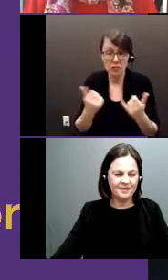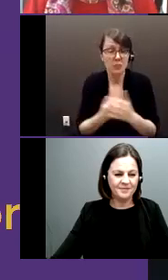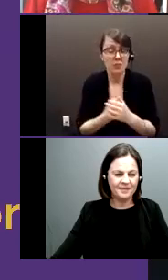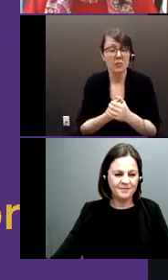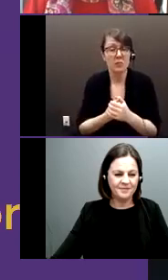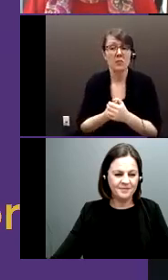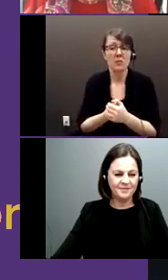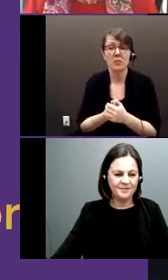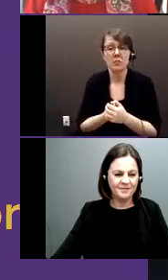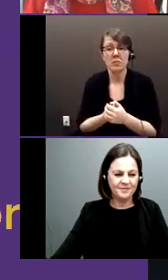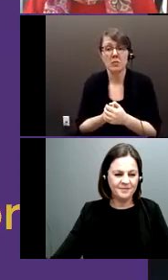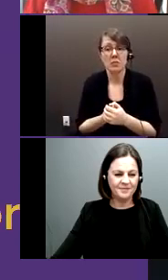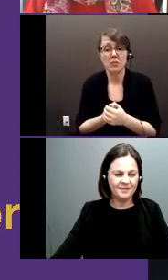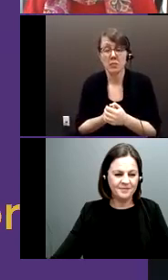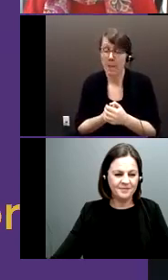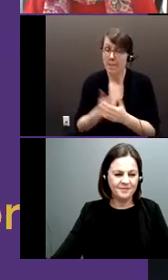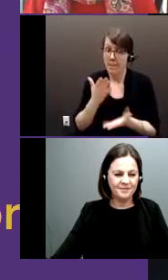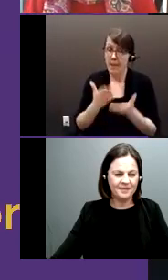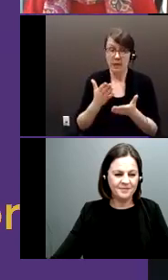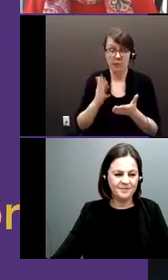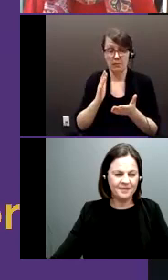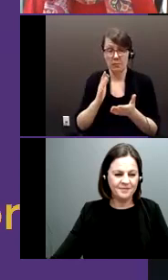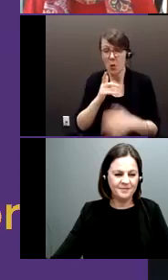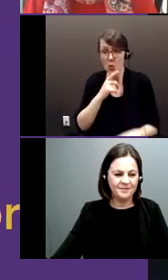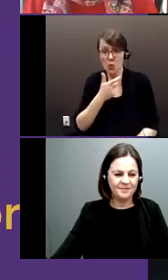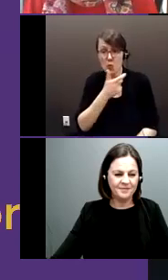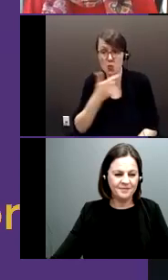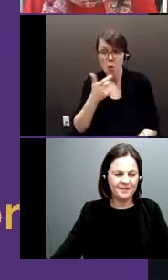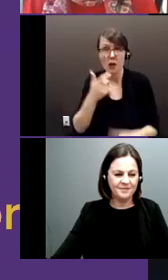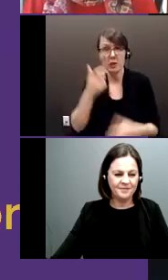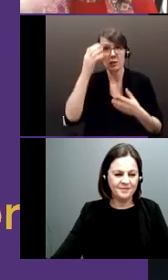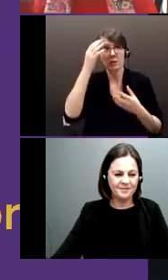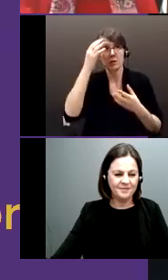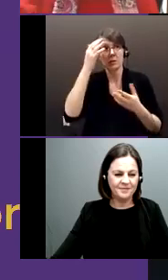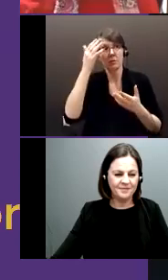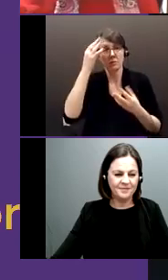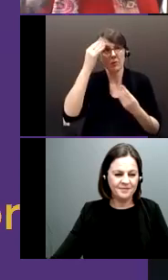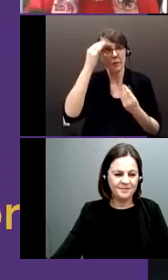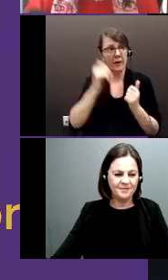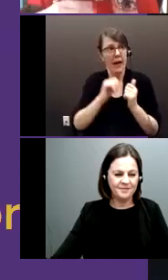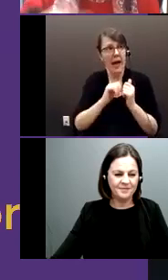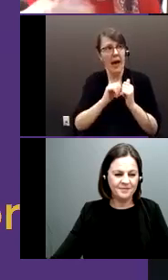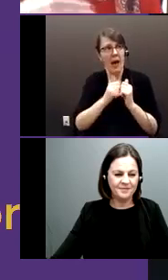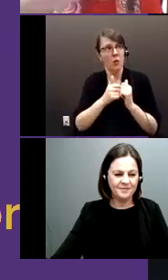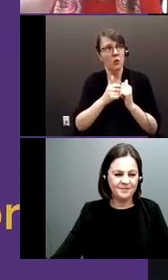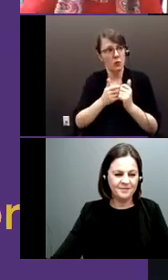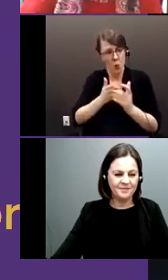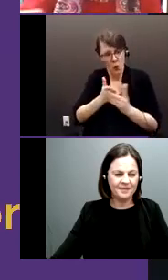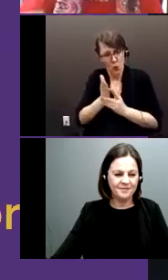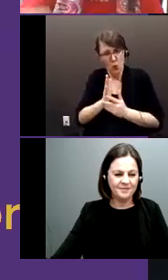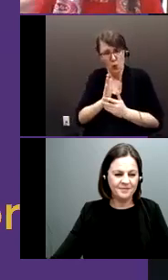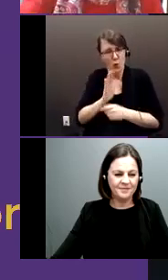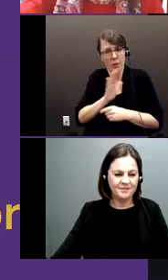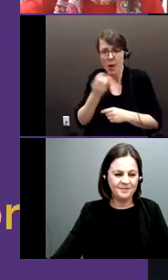experience of either being a survivor more understandable, but also might help to support